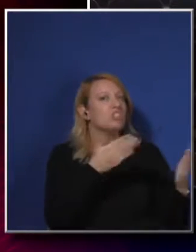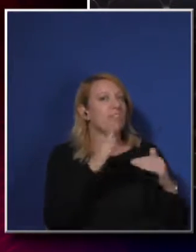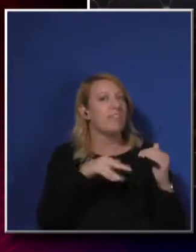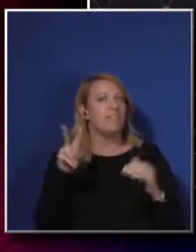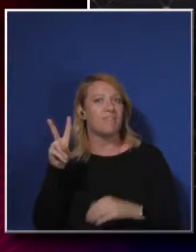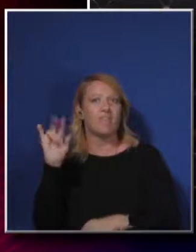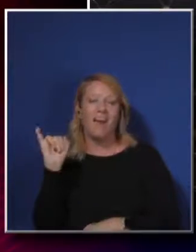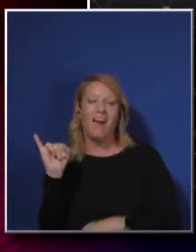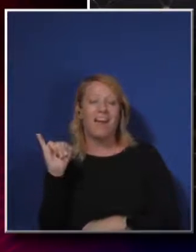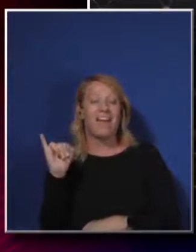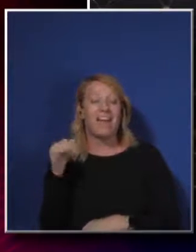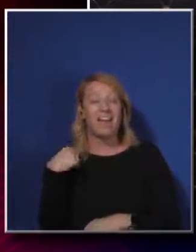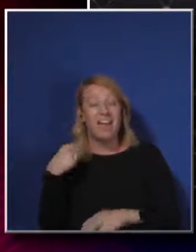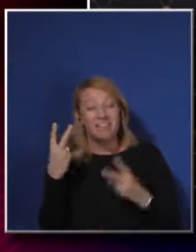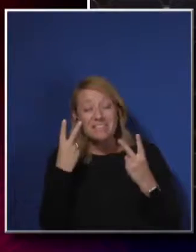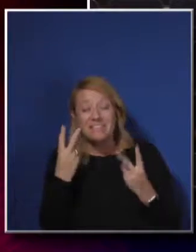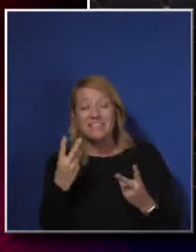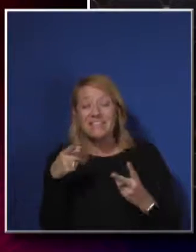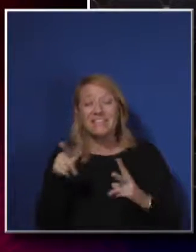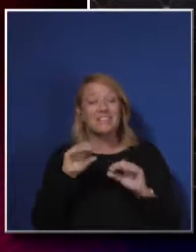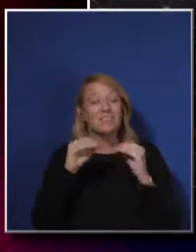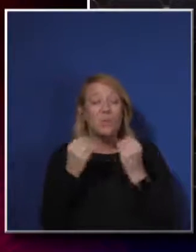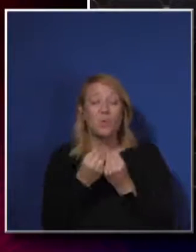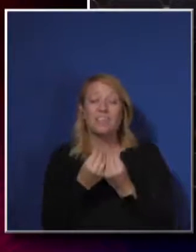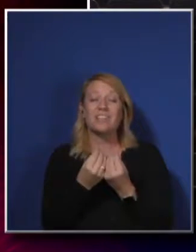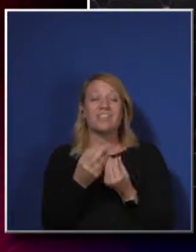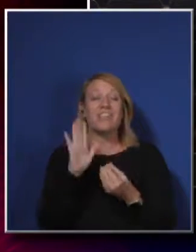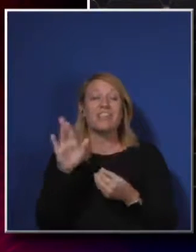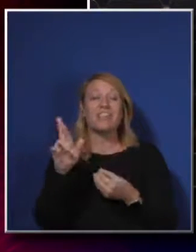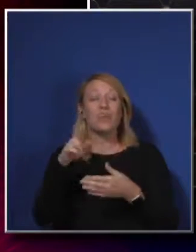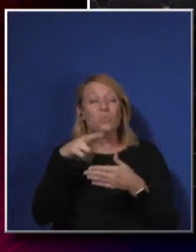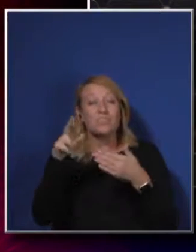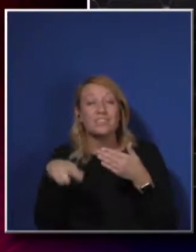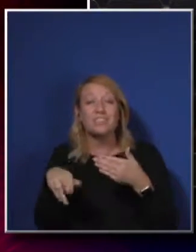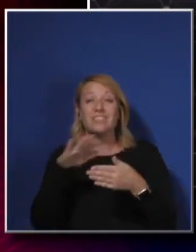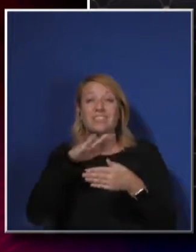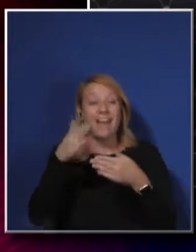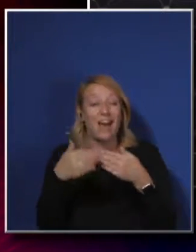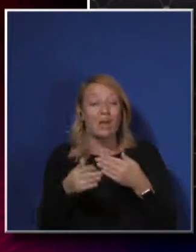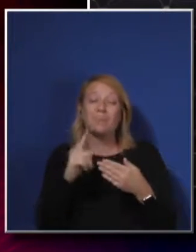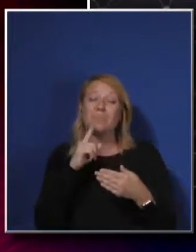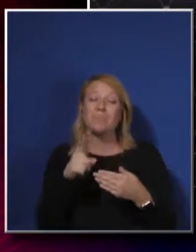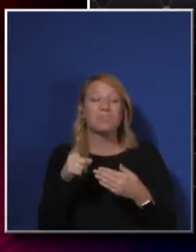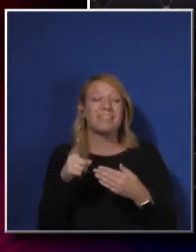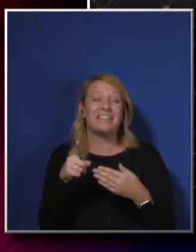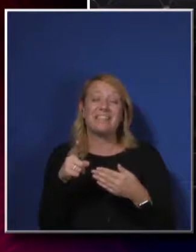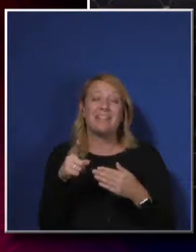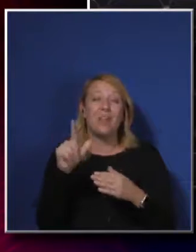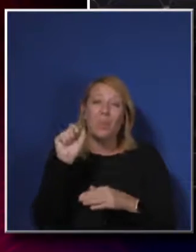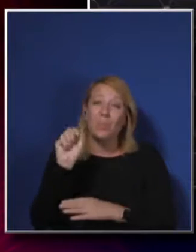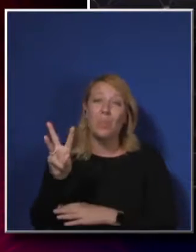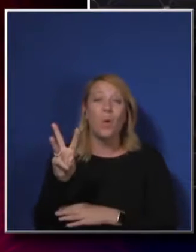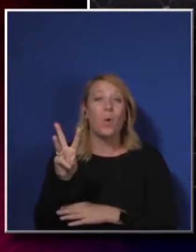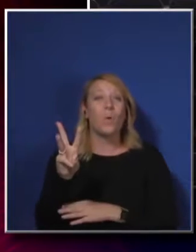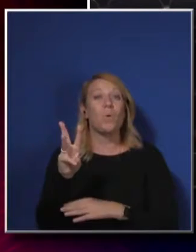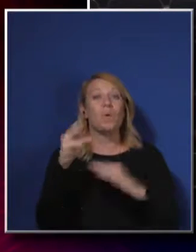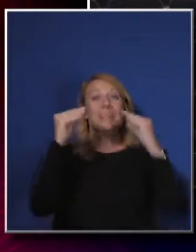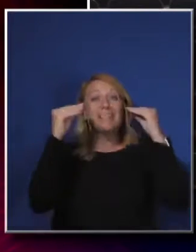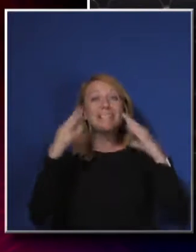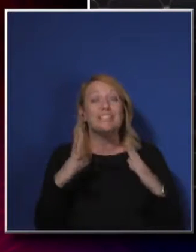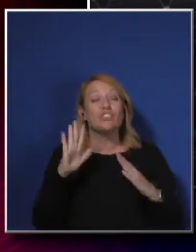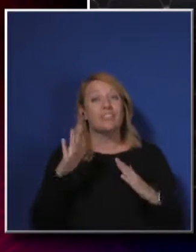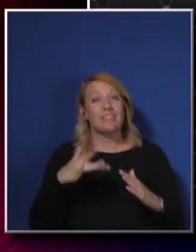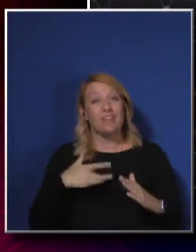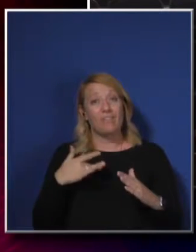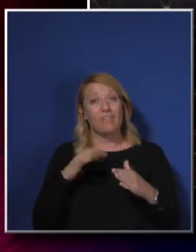this organization, and this year I've also watched as ASDB diminished teacher morale, while a teacher fought hard to bring some needed awareness to the